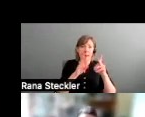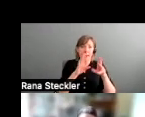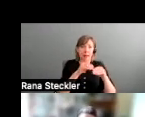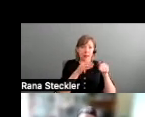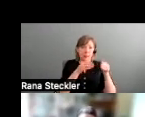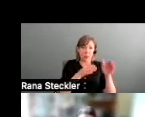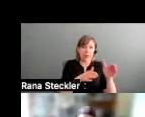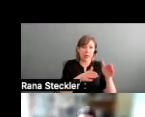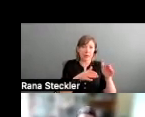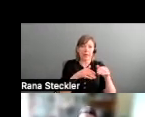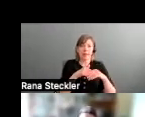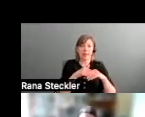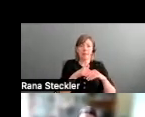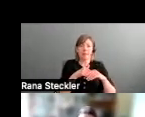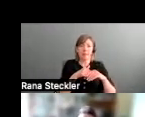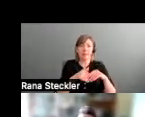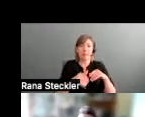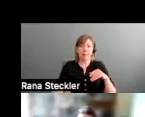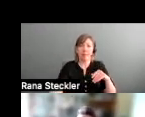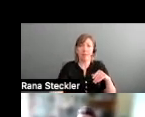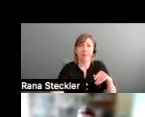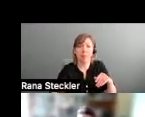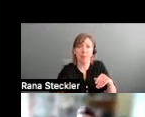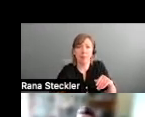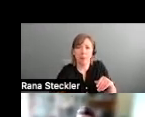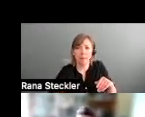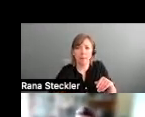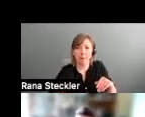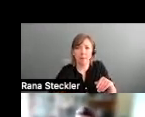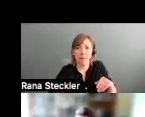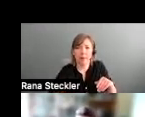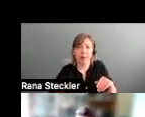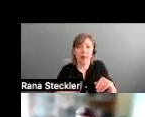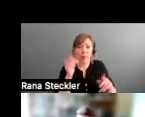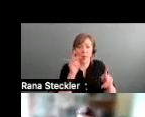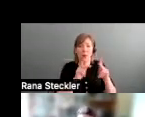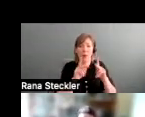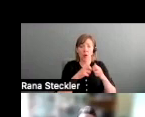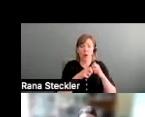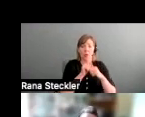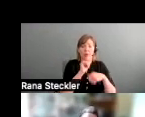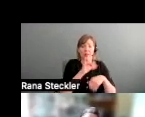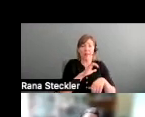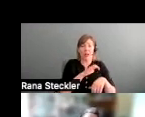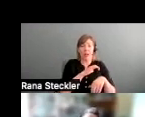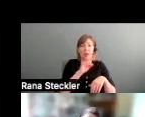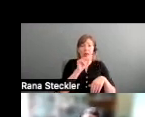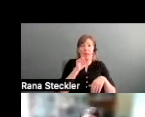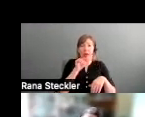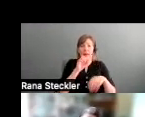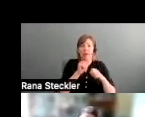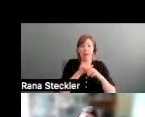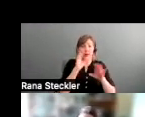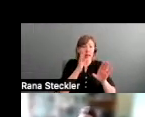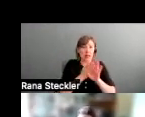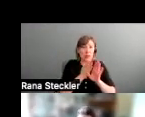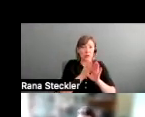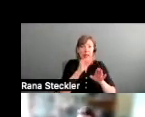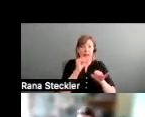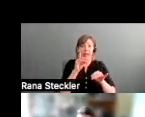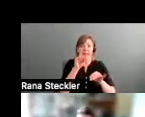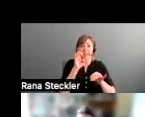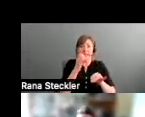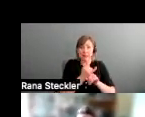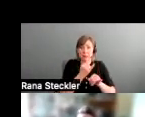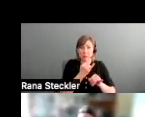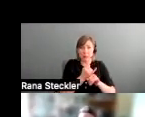streets. The other problem with this caricature narrative of anti-psychiatry and